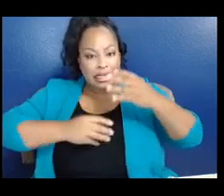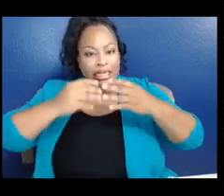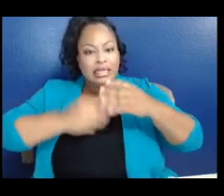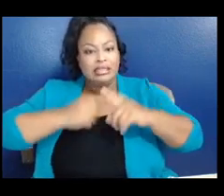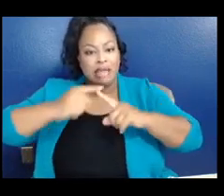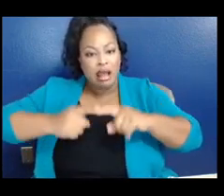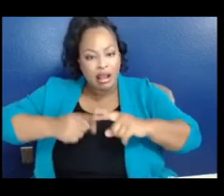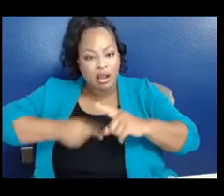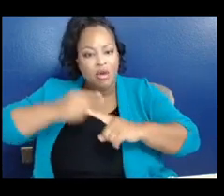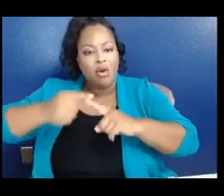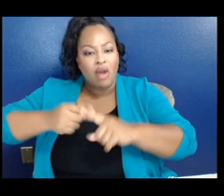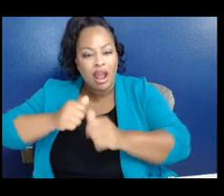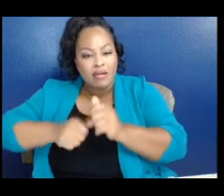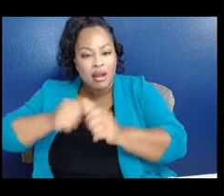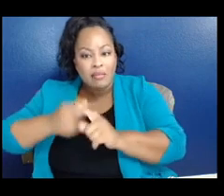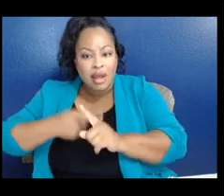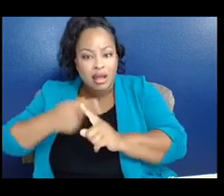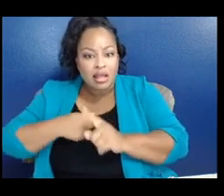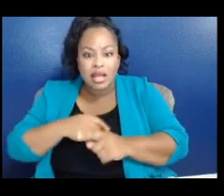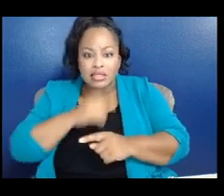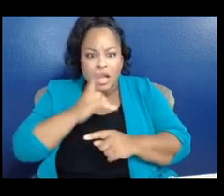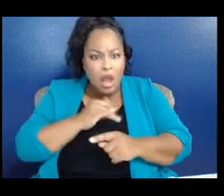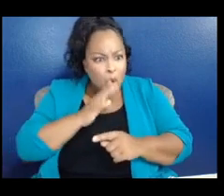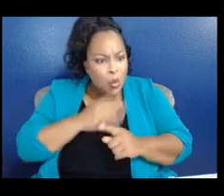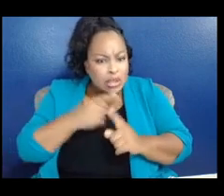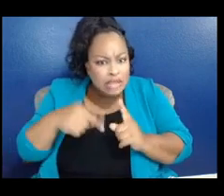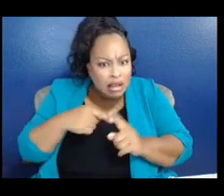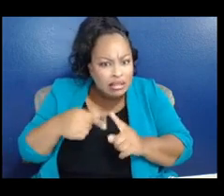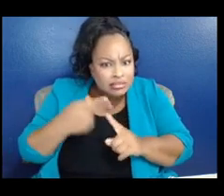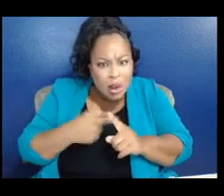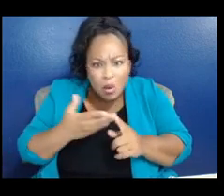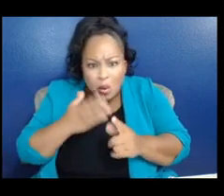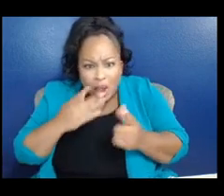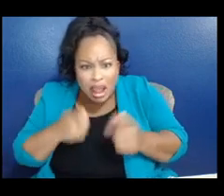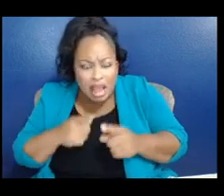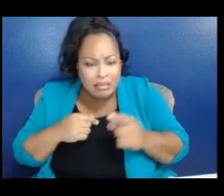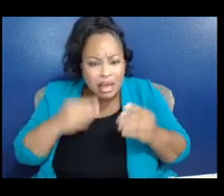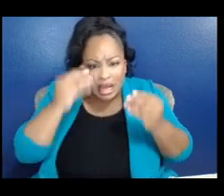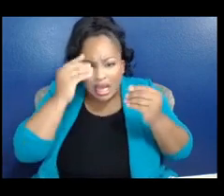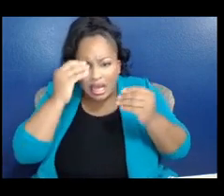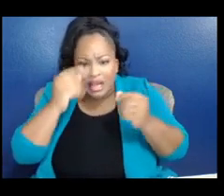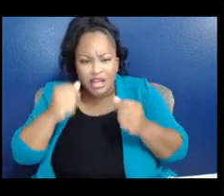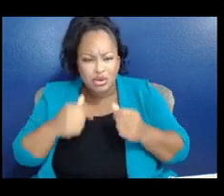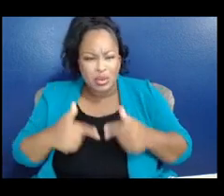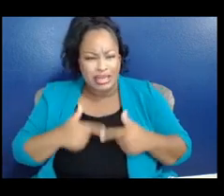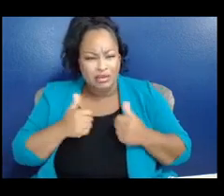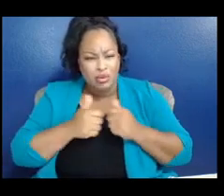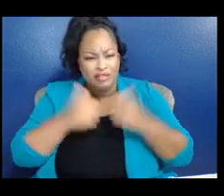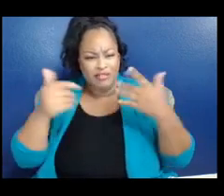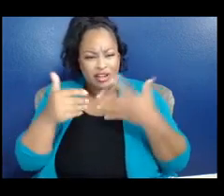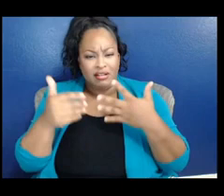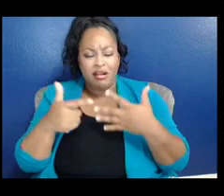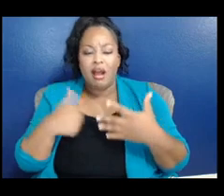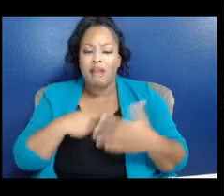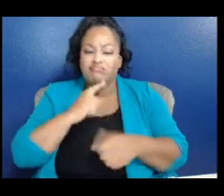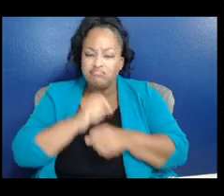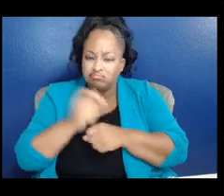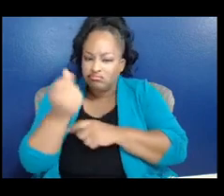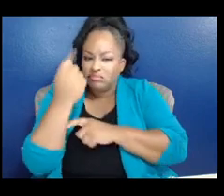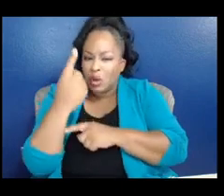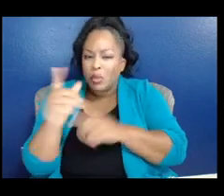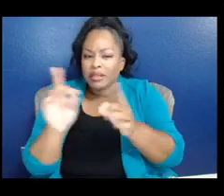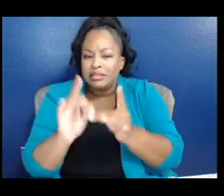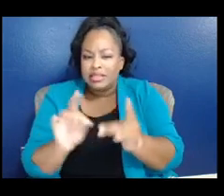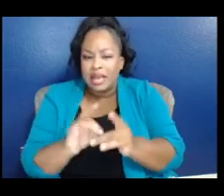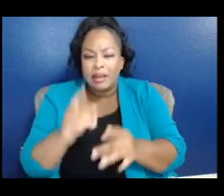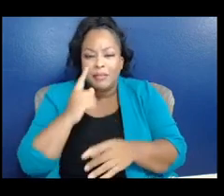have to be this, am I going to get my cycle this month? What's going to happen? You know, so and living in this fear. So I totally resonate with what they're saying because it's